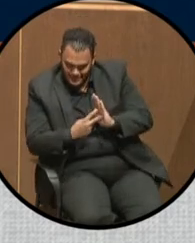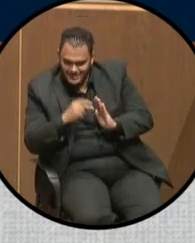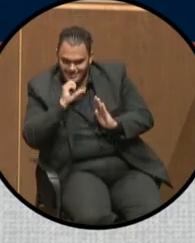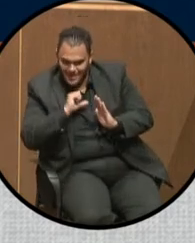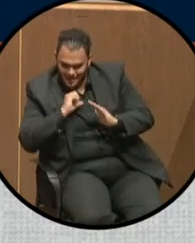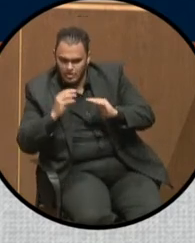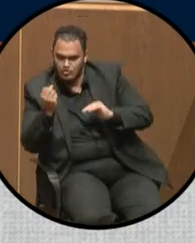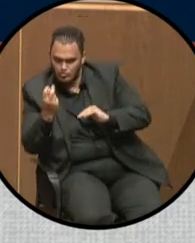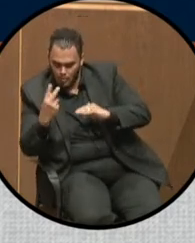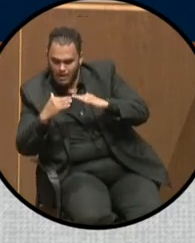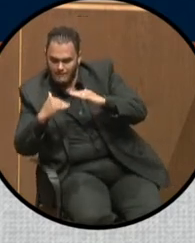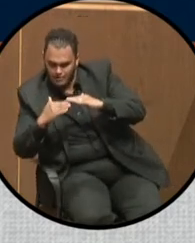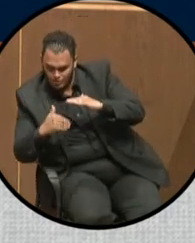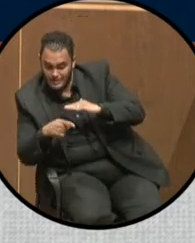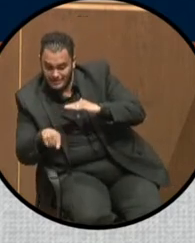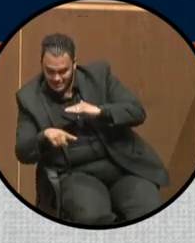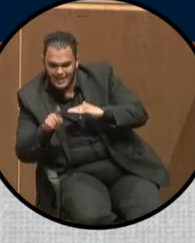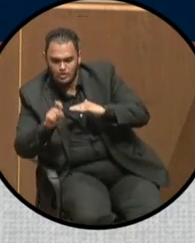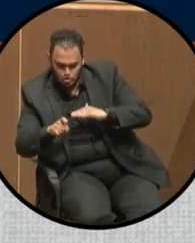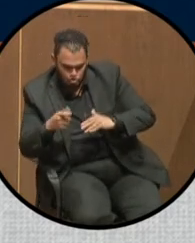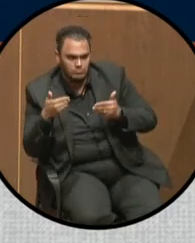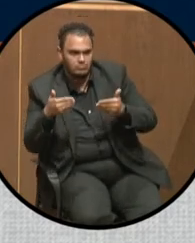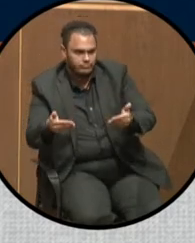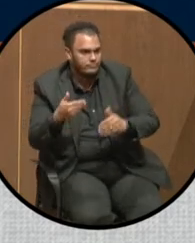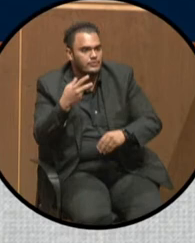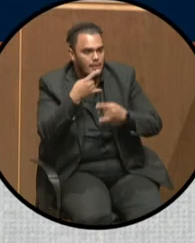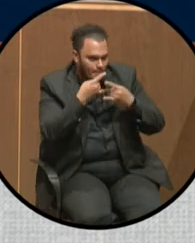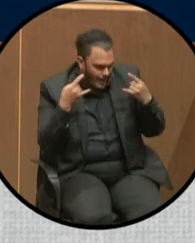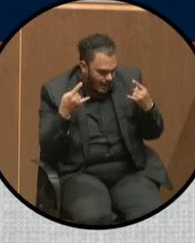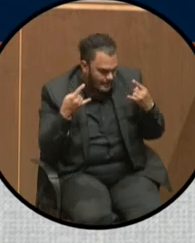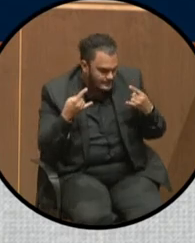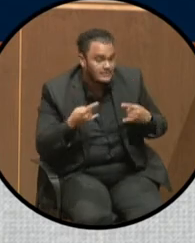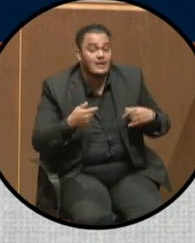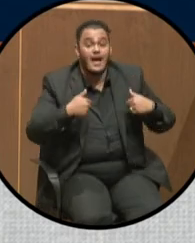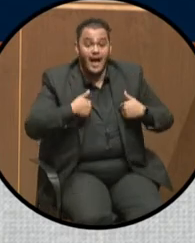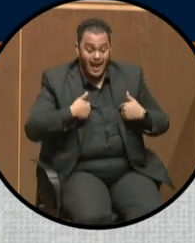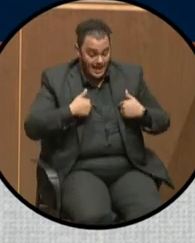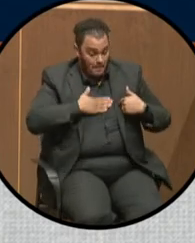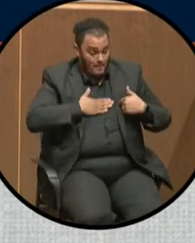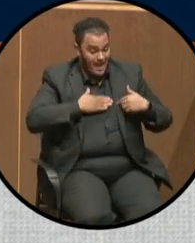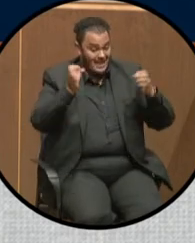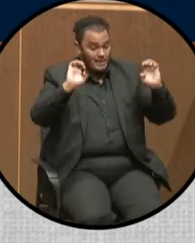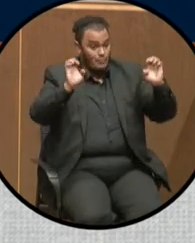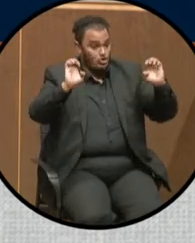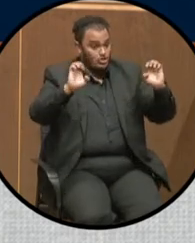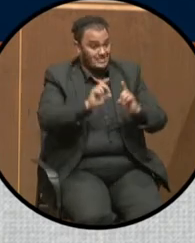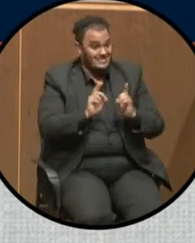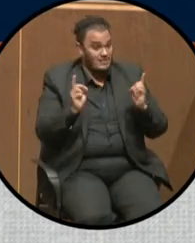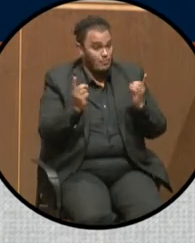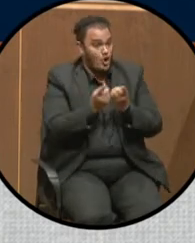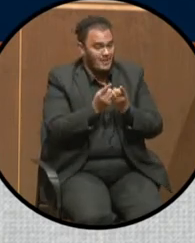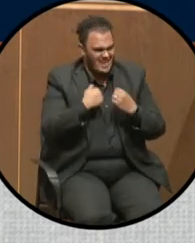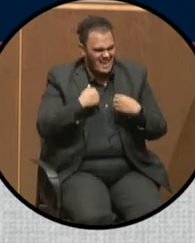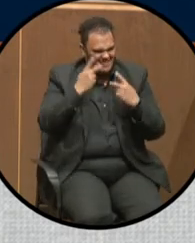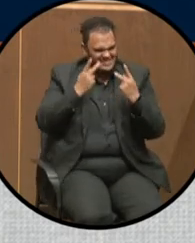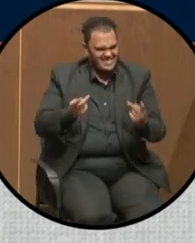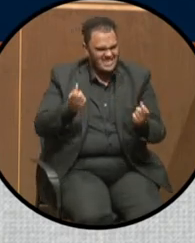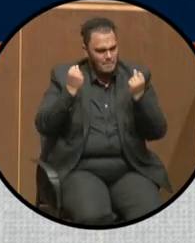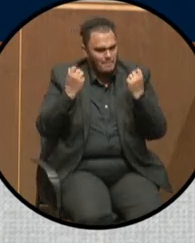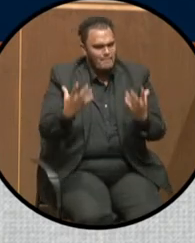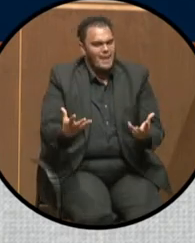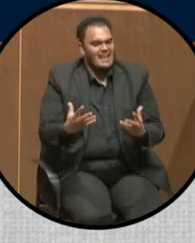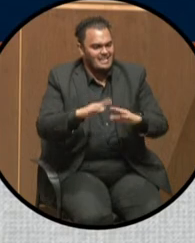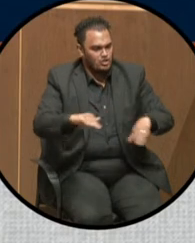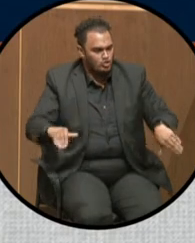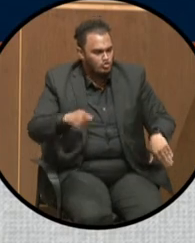rare events in the pediatric population due to COVID, I have personally, in my emergency department, seen a number of children suffering long-term